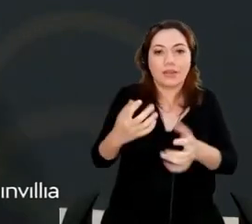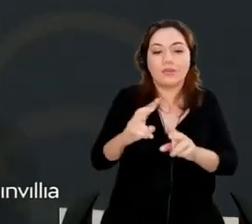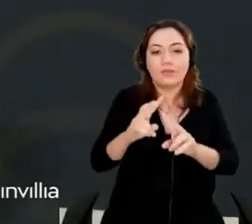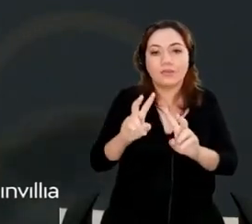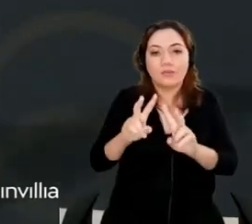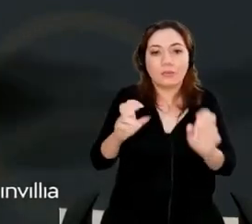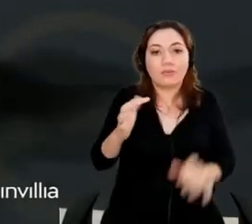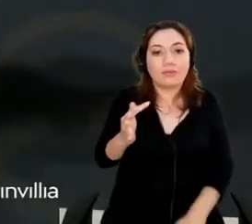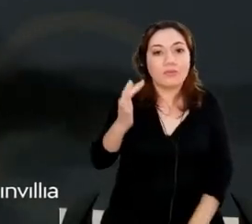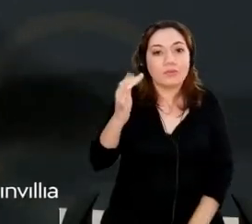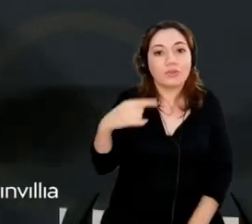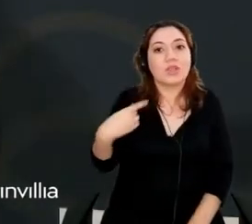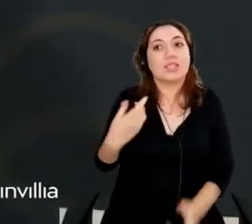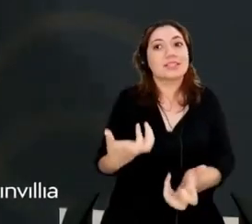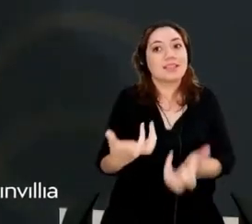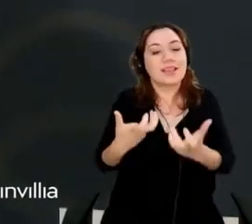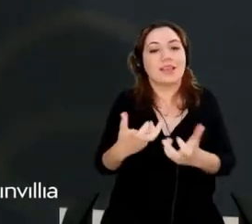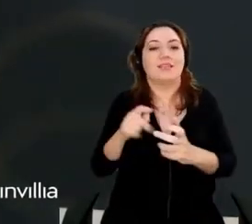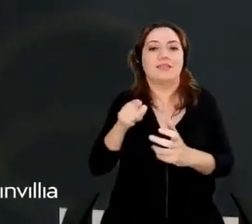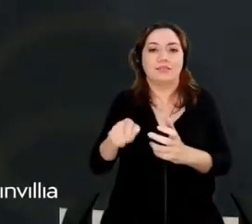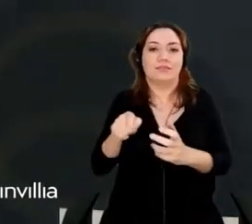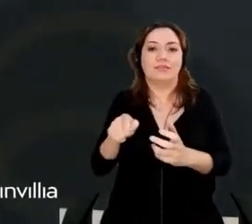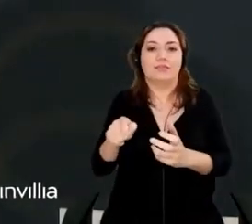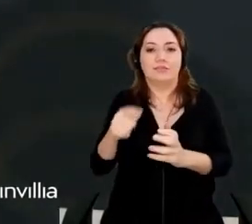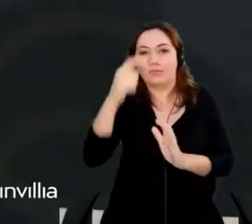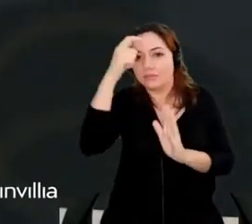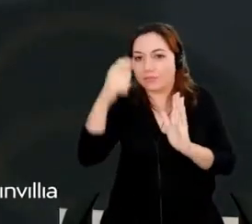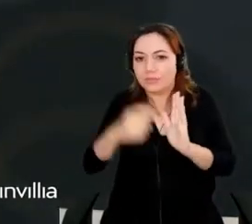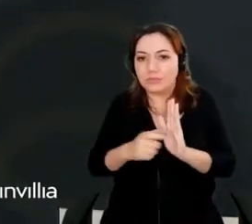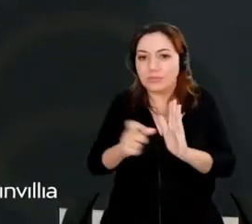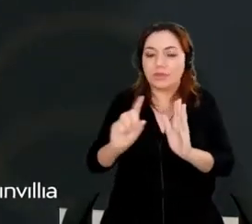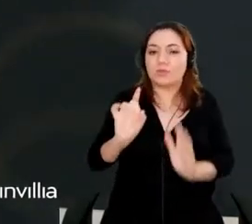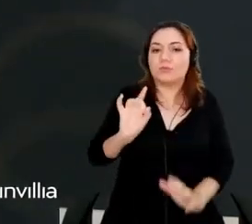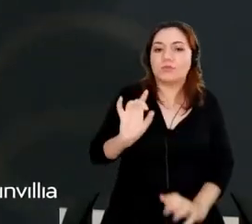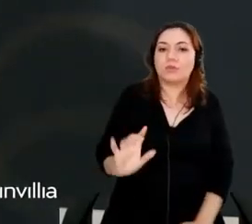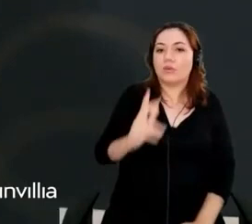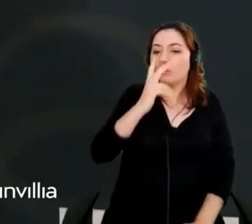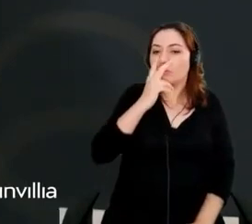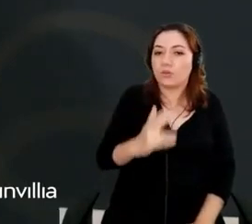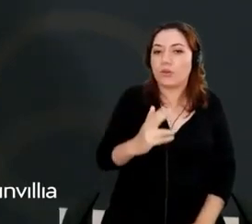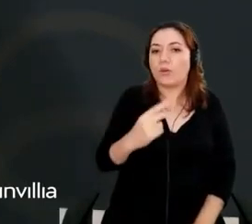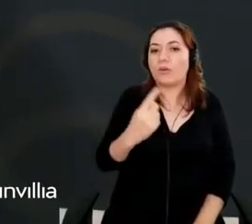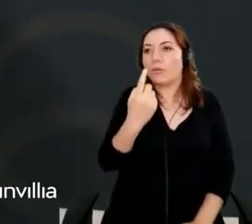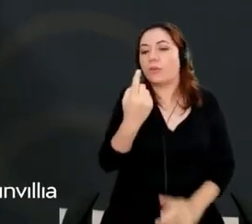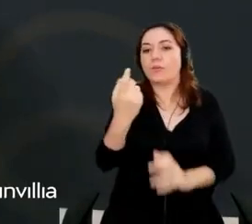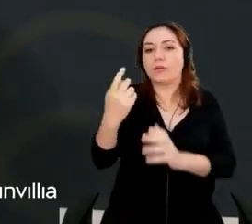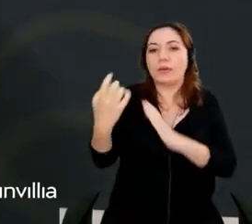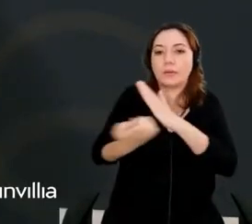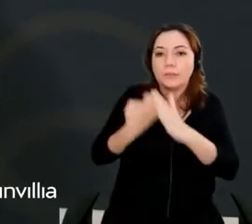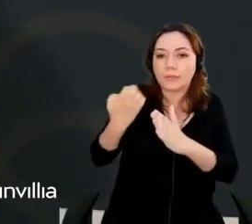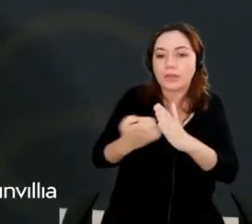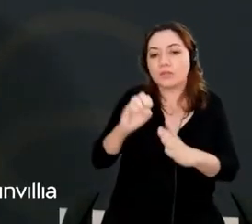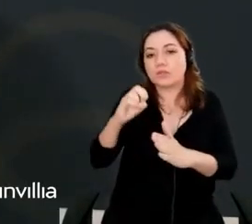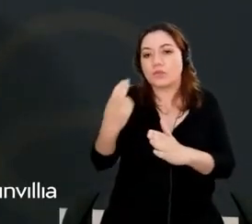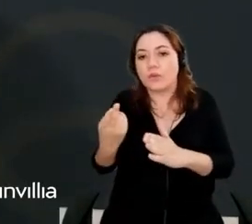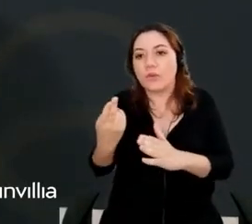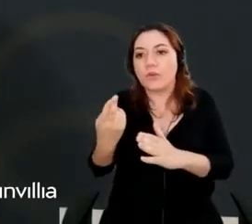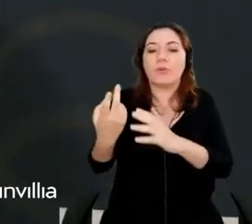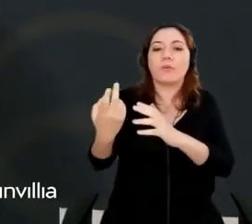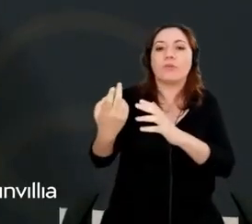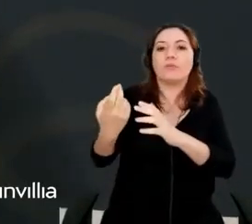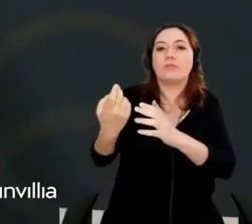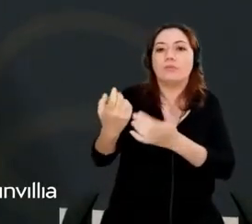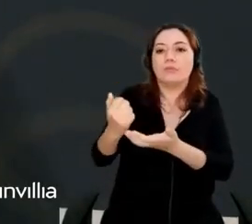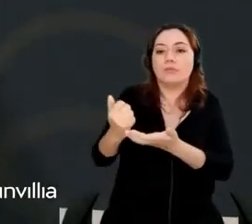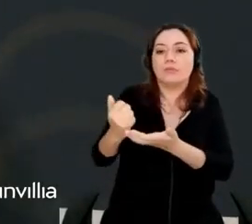with one company or foundation model company or with a large cloud provider. It is with all of us. And